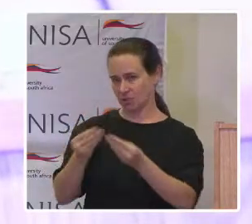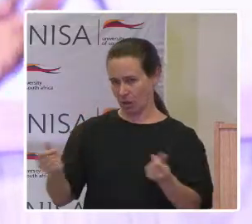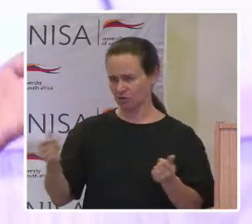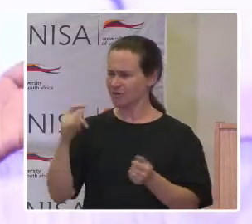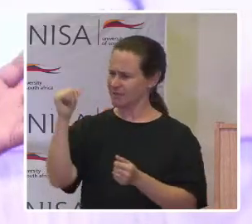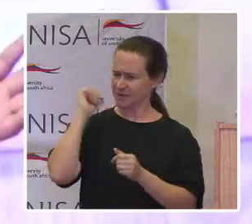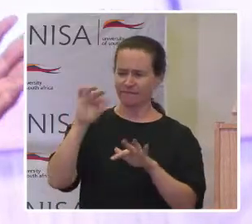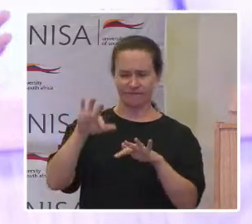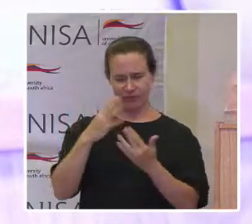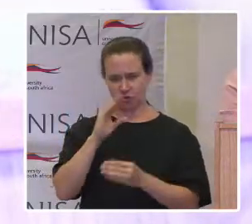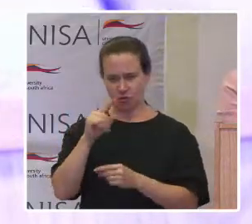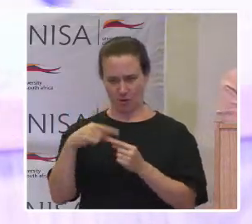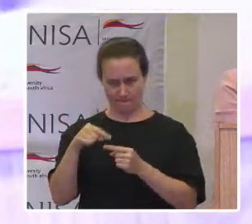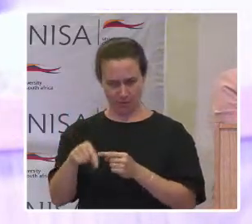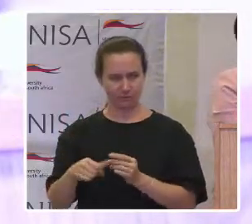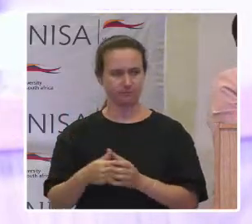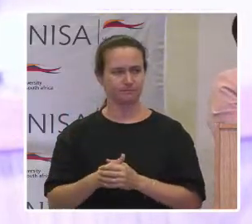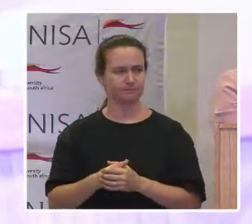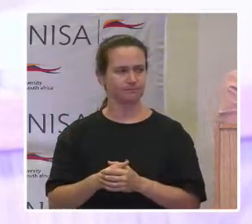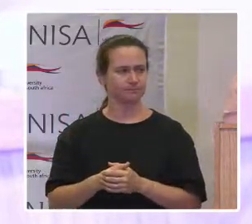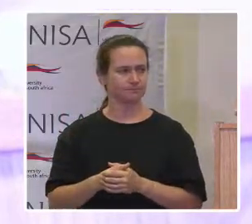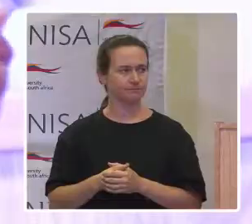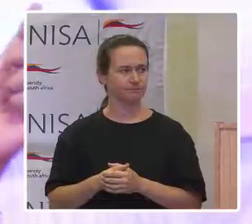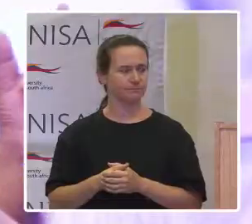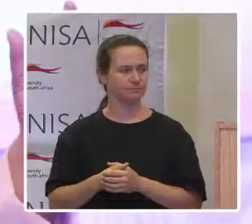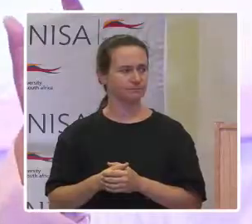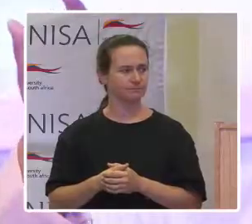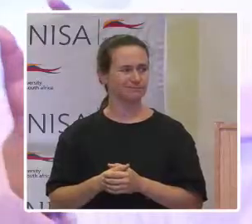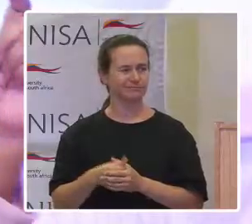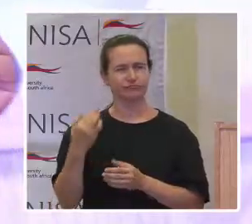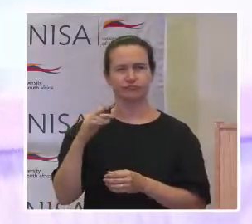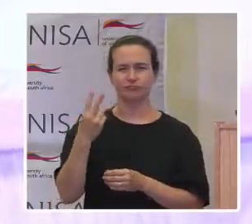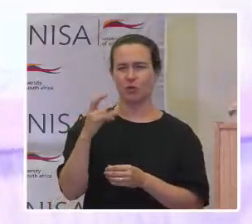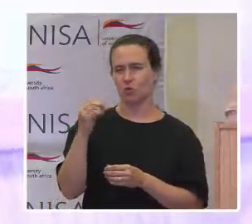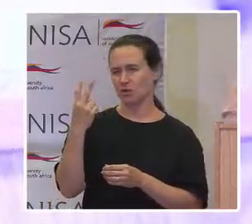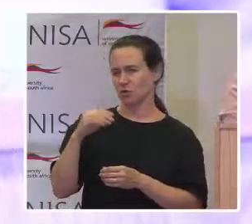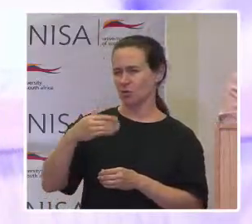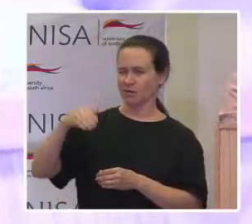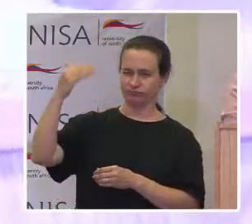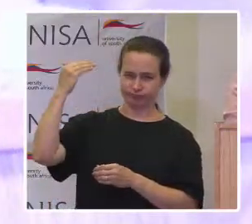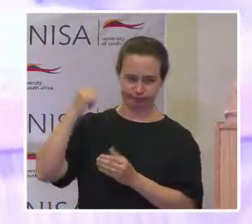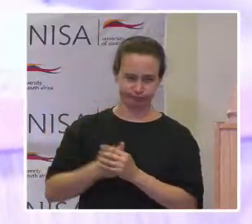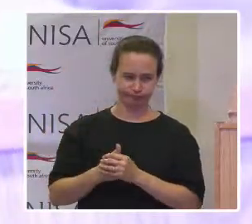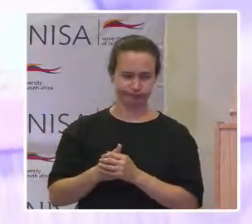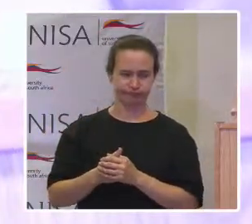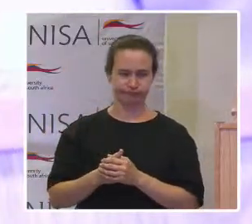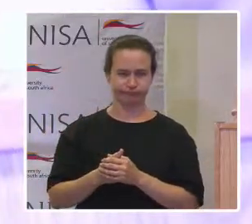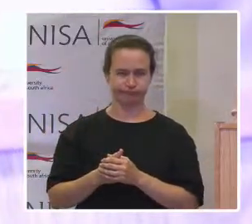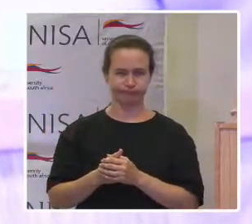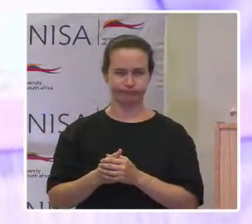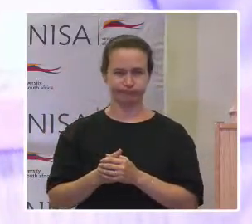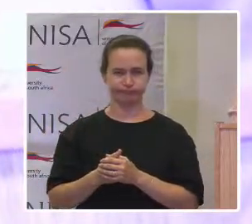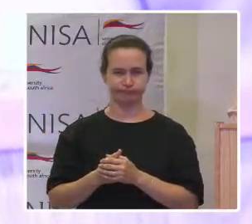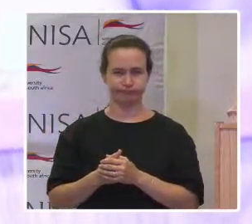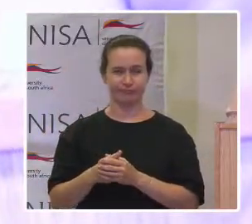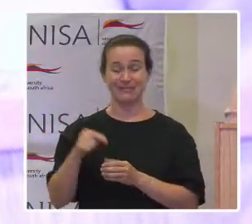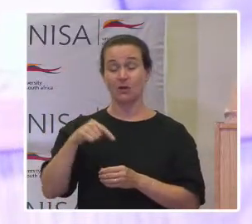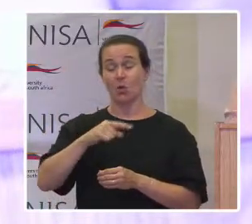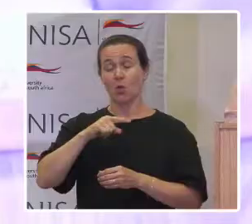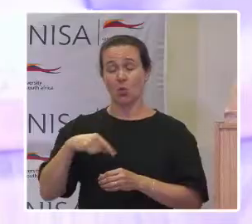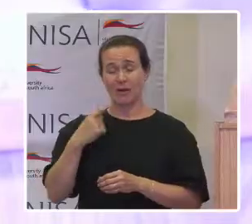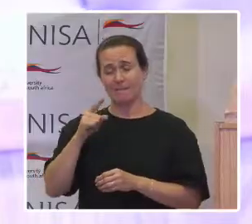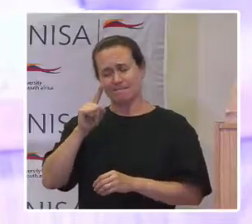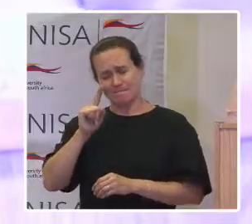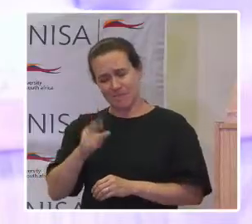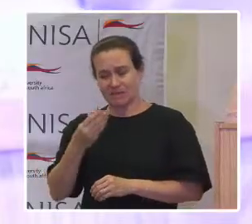yesterday they spoke about it a lot. And since 2020, this was on the pipeline to say that we need it